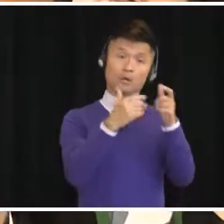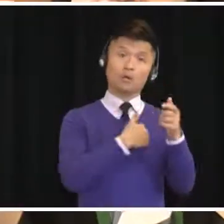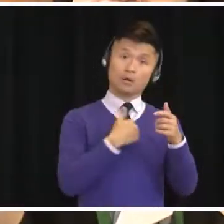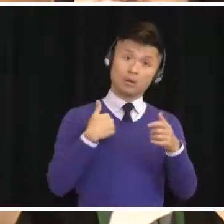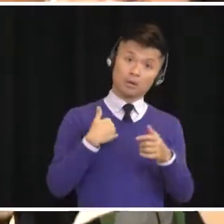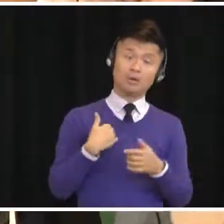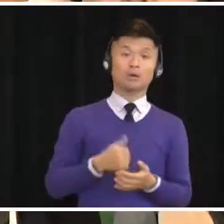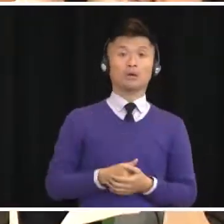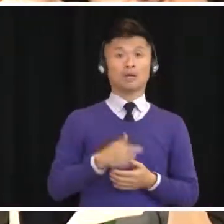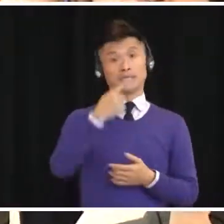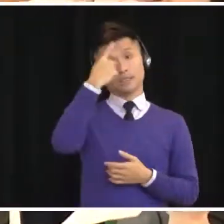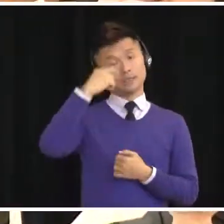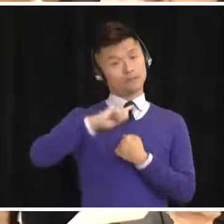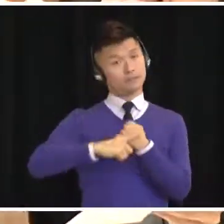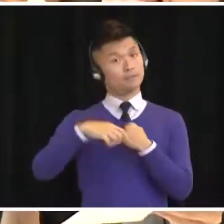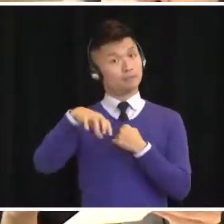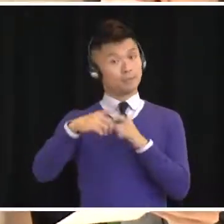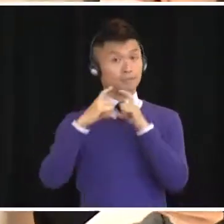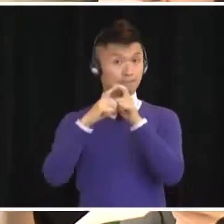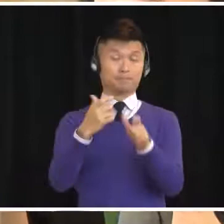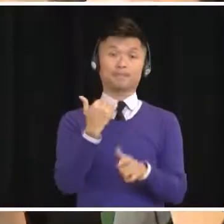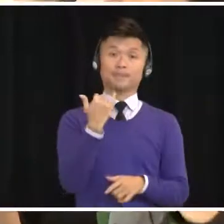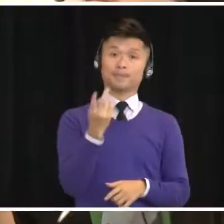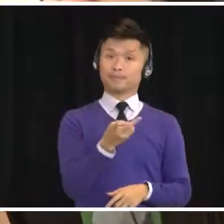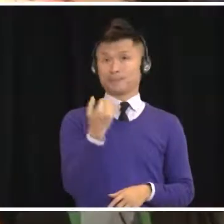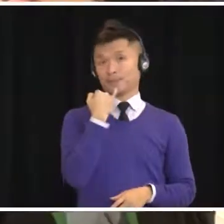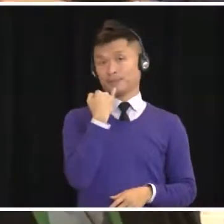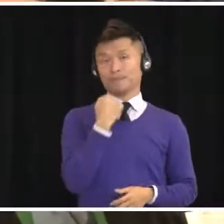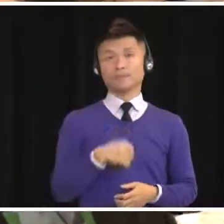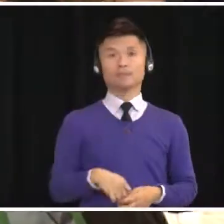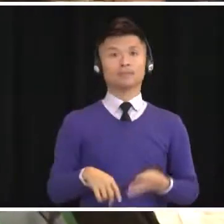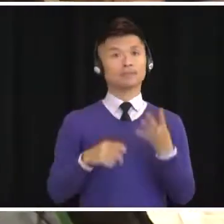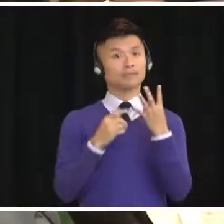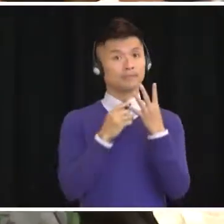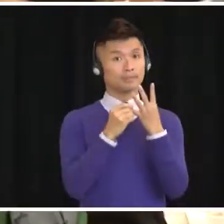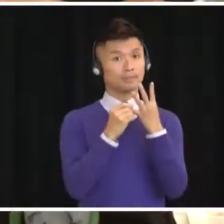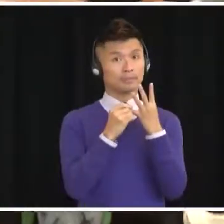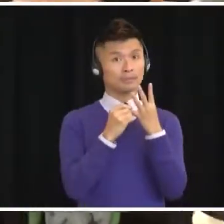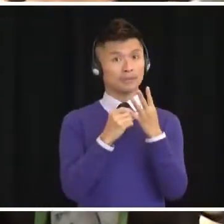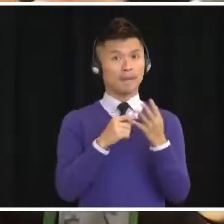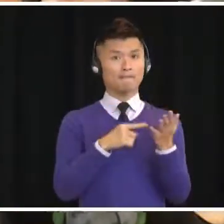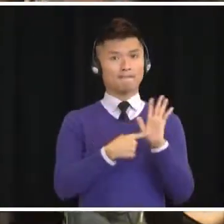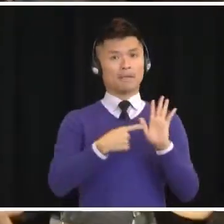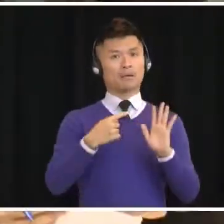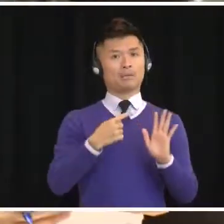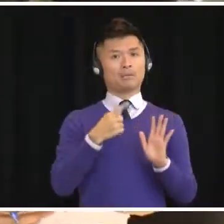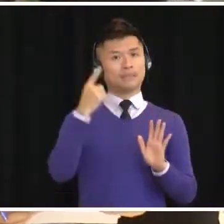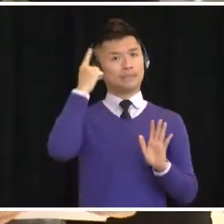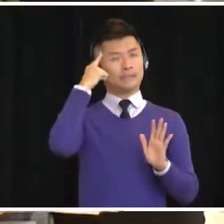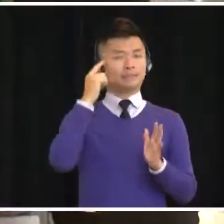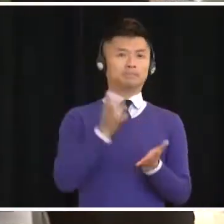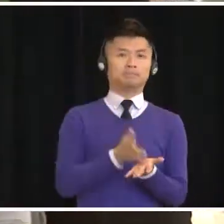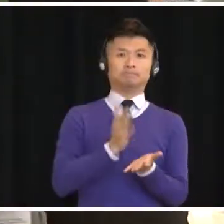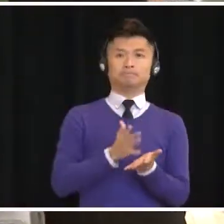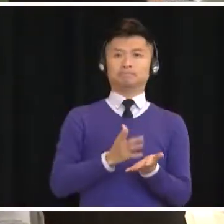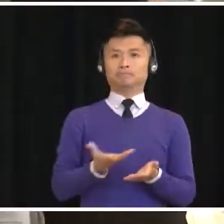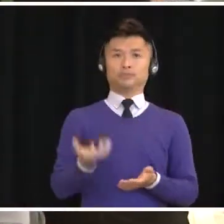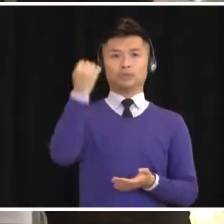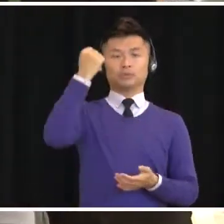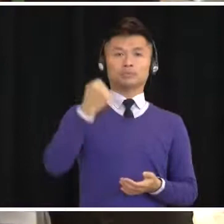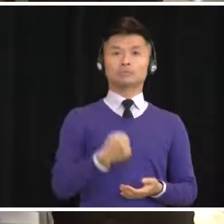is implemented? I think the Judicial Yuan and the Social and Family Affairs Administration can answer the